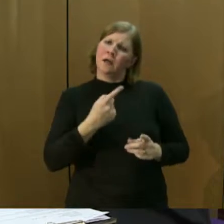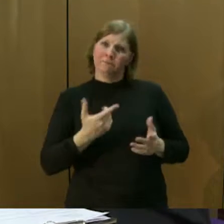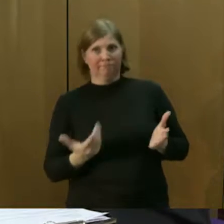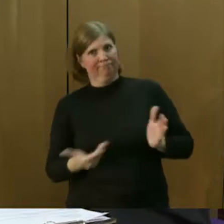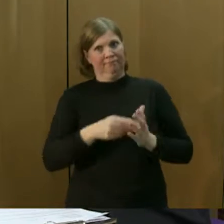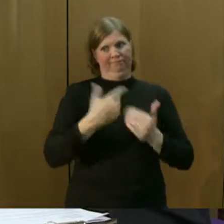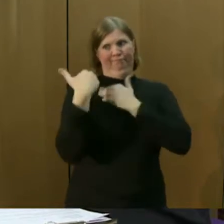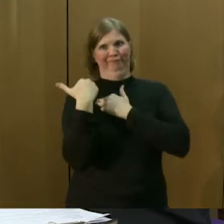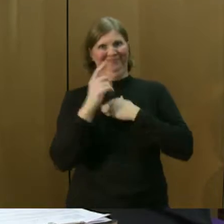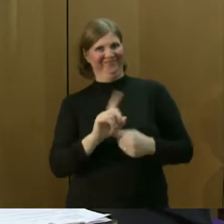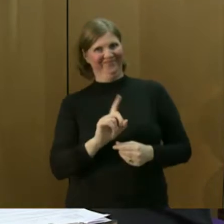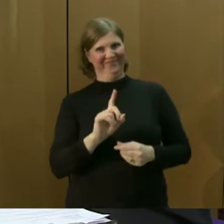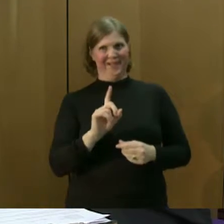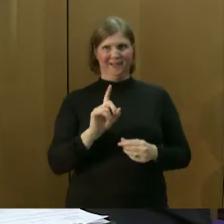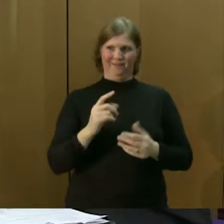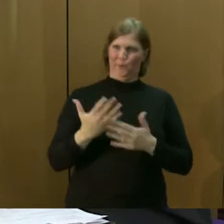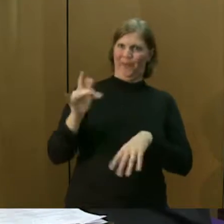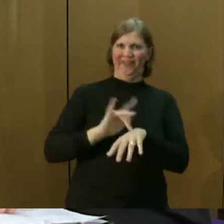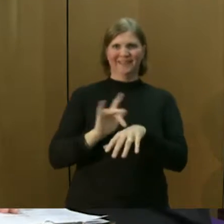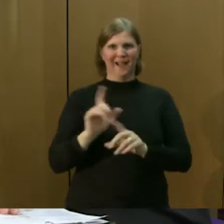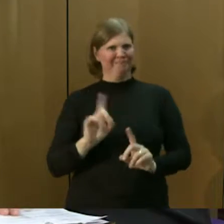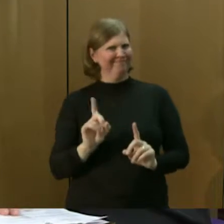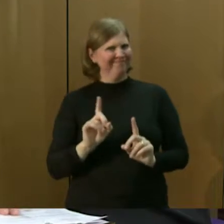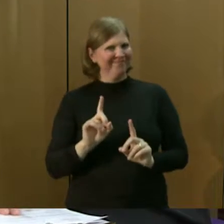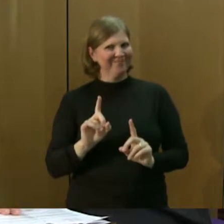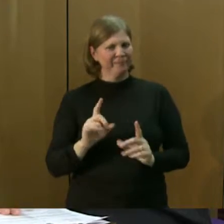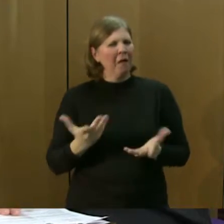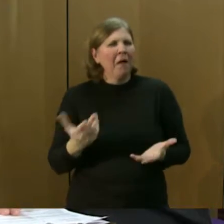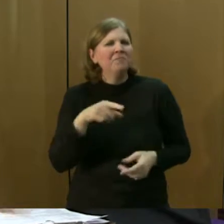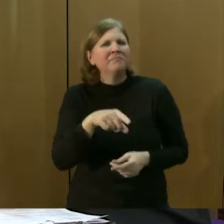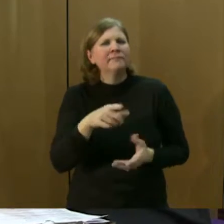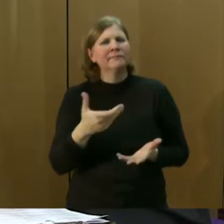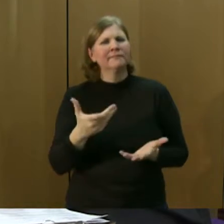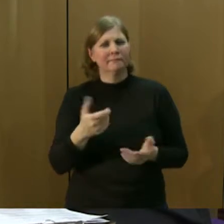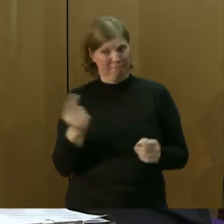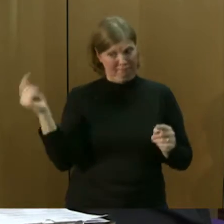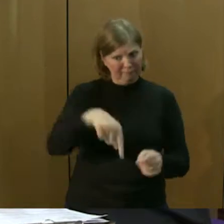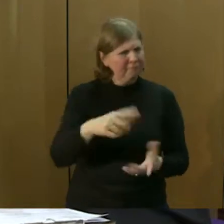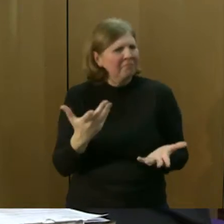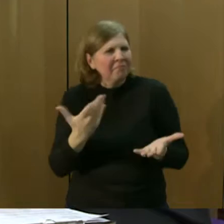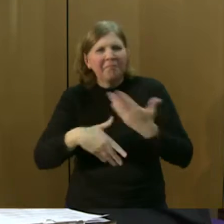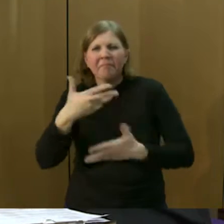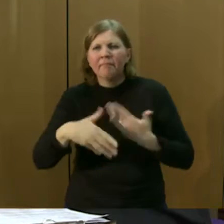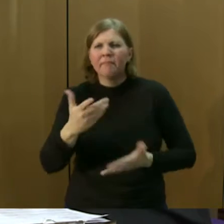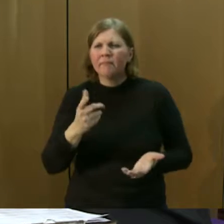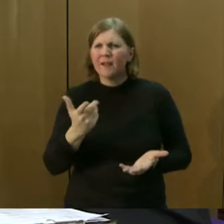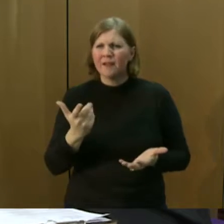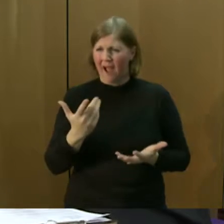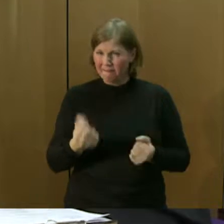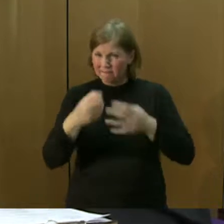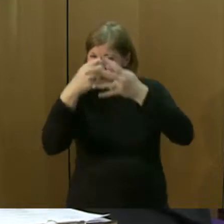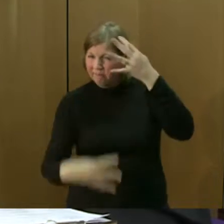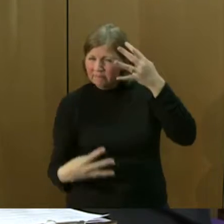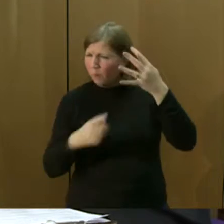it? I think for theatre companies, for artists, there's so many reasons, and for some of them it is to have a